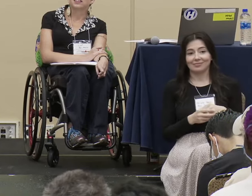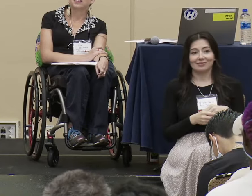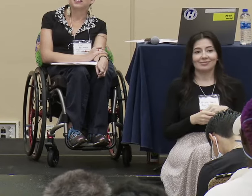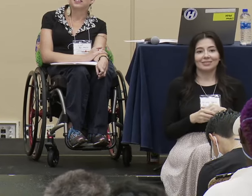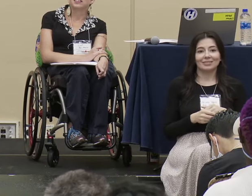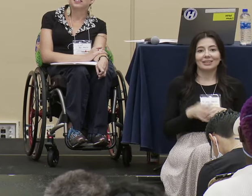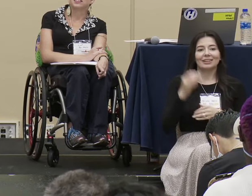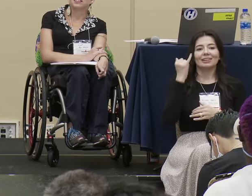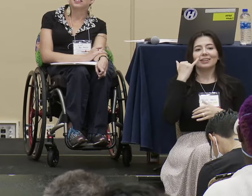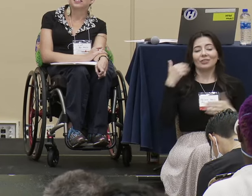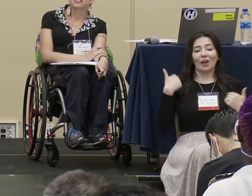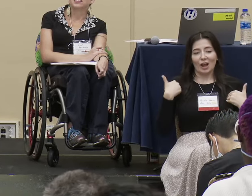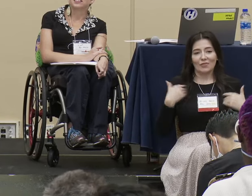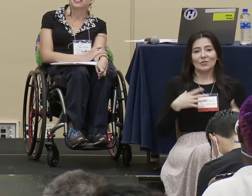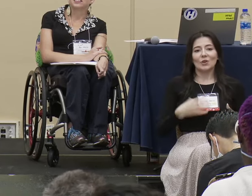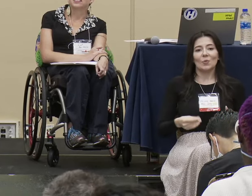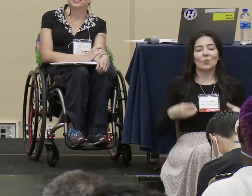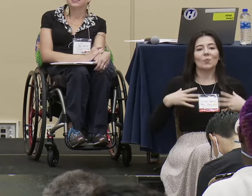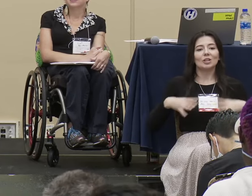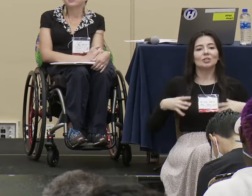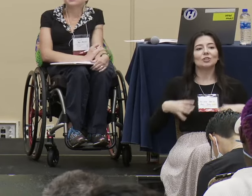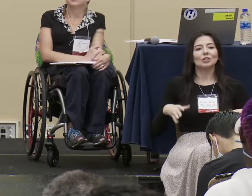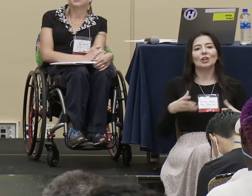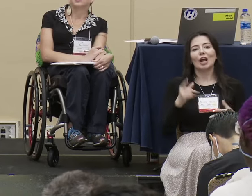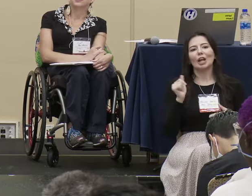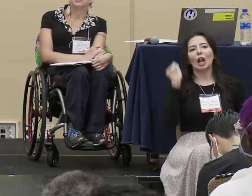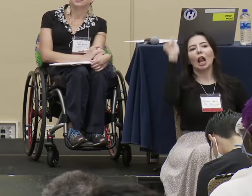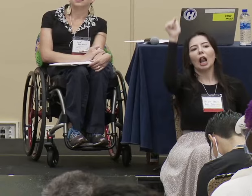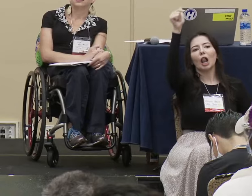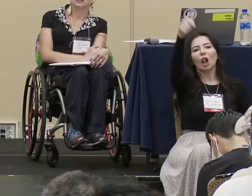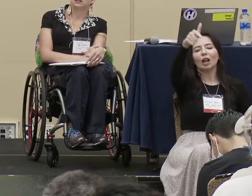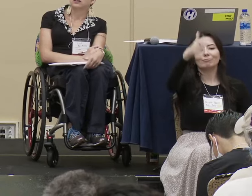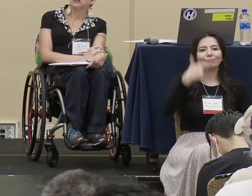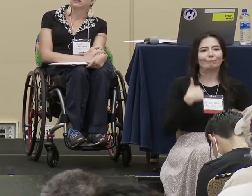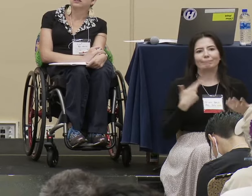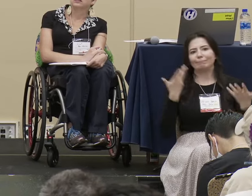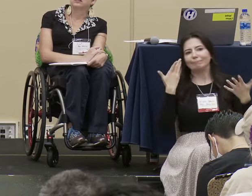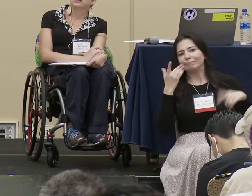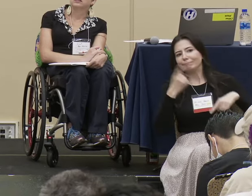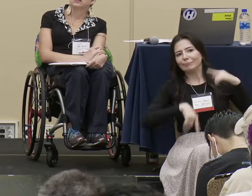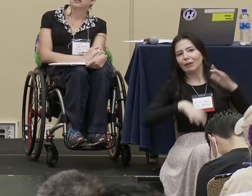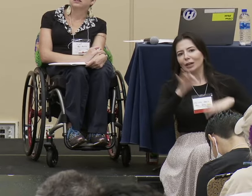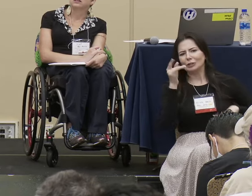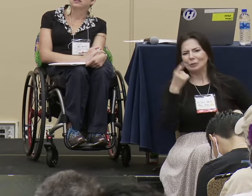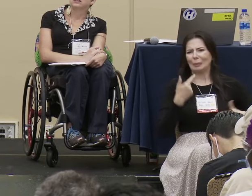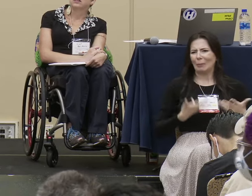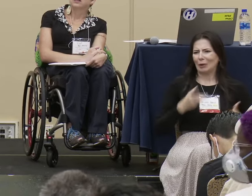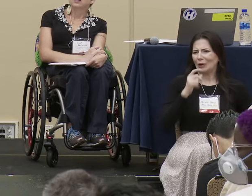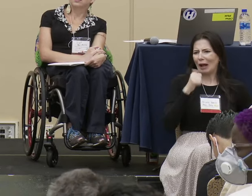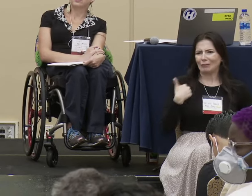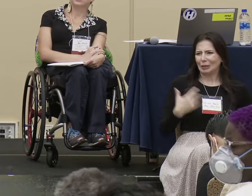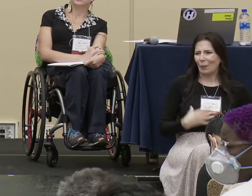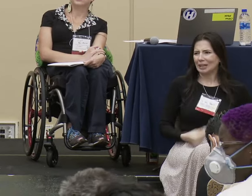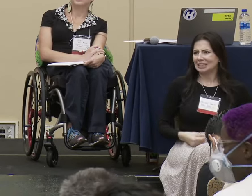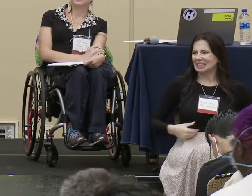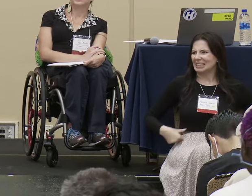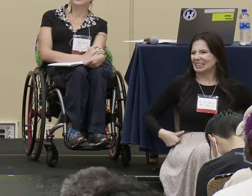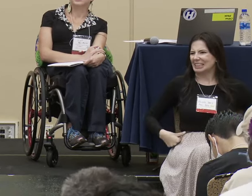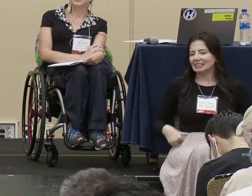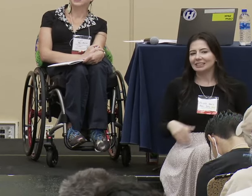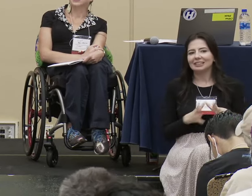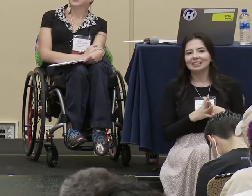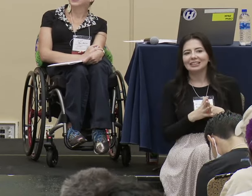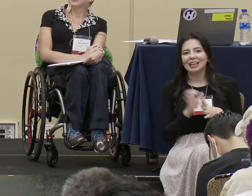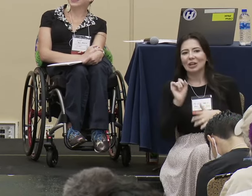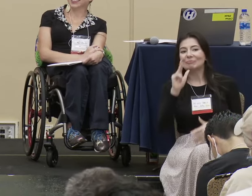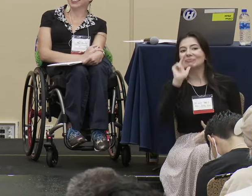Okay, if you're wearing a white shirt and you're towards the back, I might have lost you. Maybe you're not wearing white. Okay. So you'll be third. Yes,